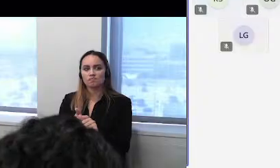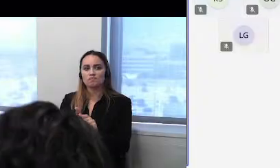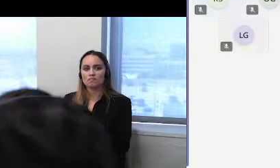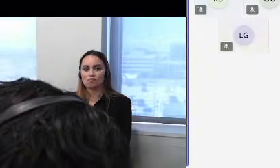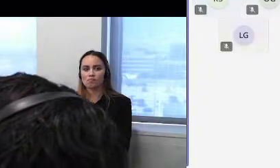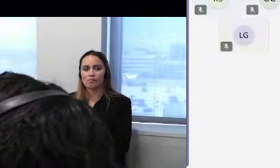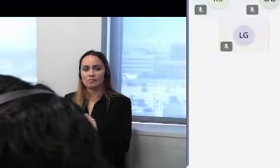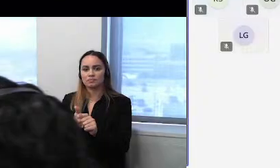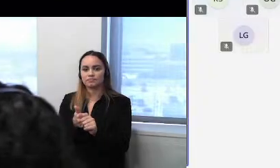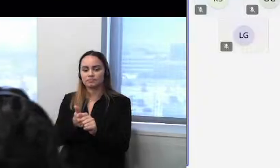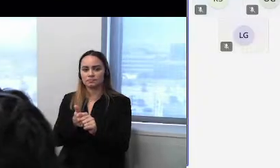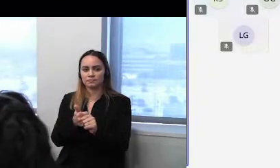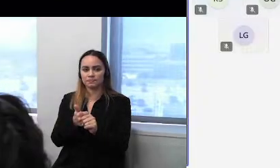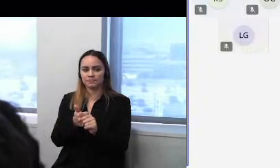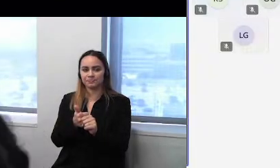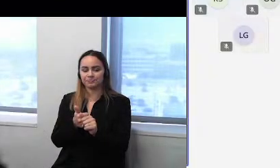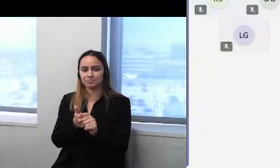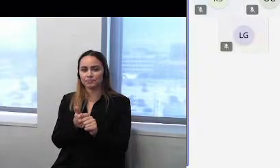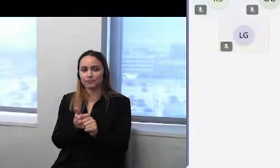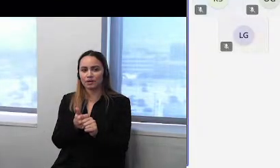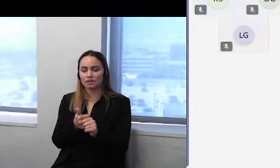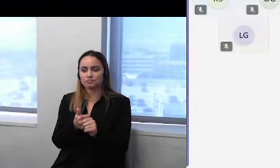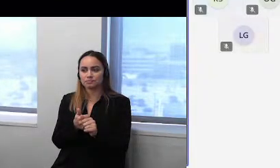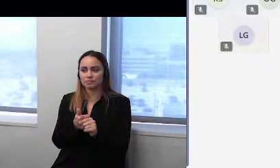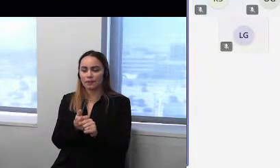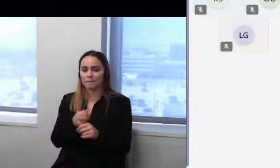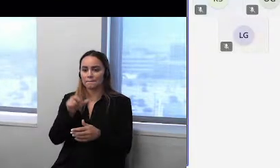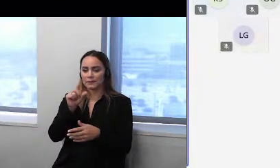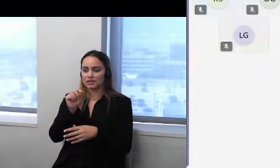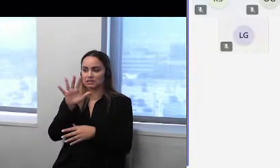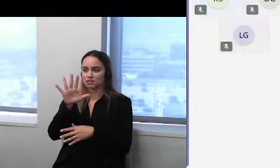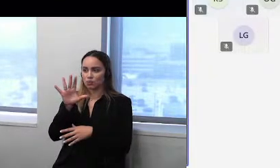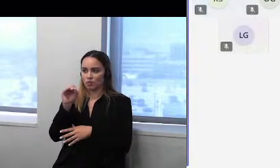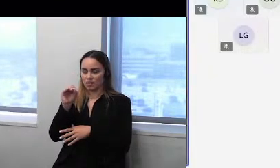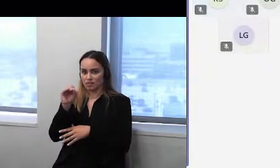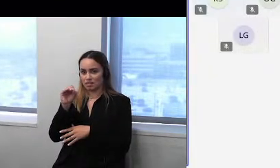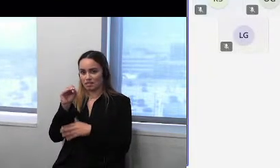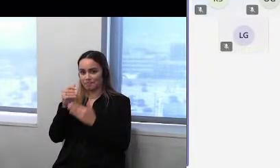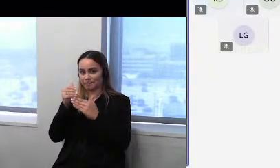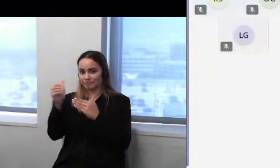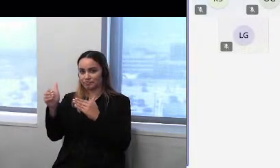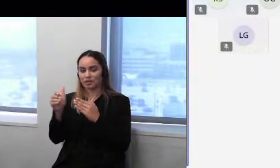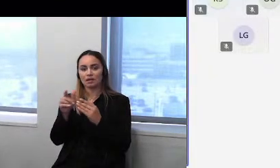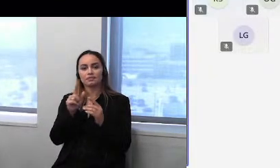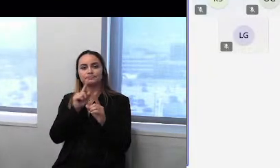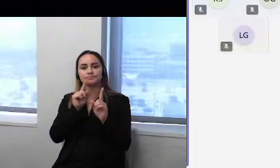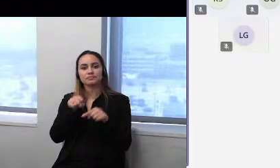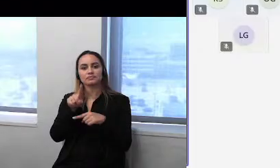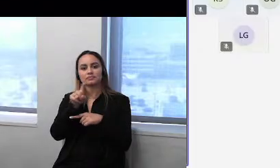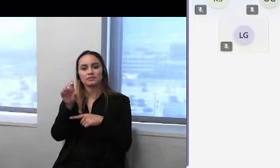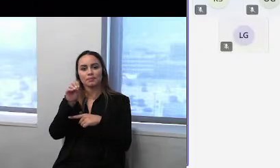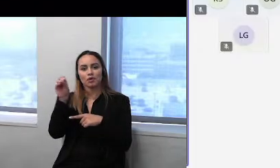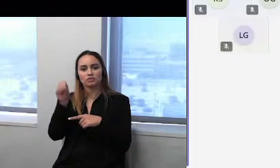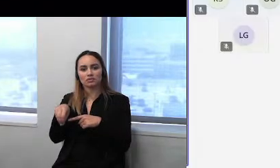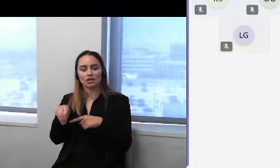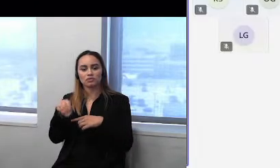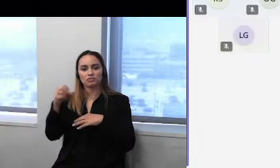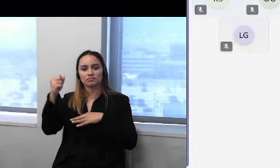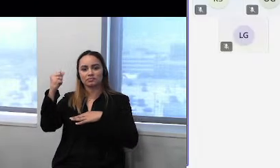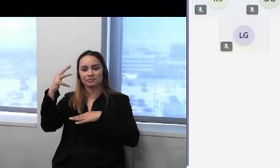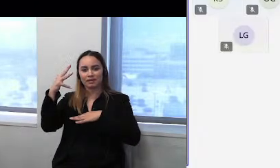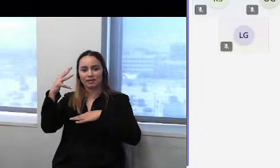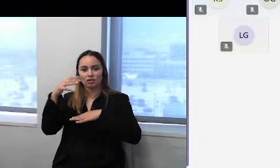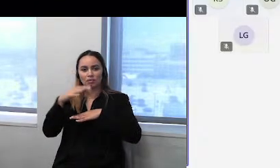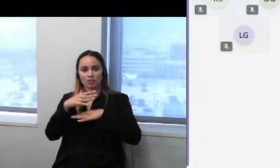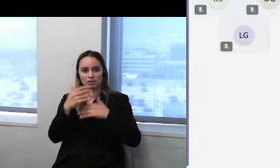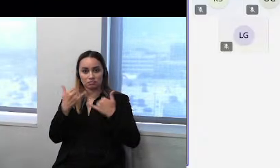the 2050, 100% renewable still stands. Yes. So you